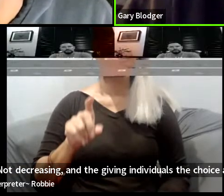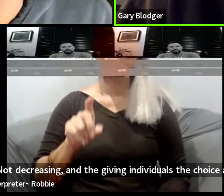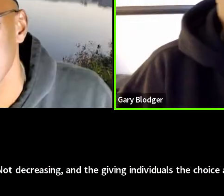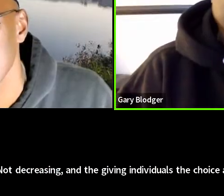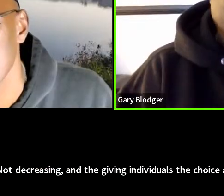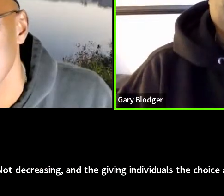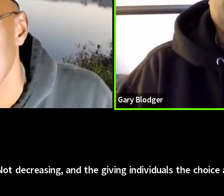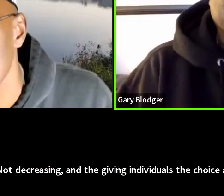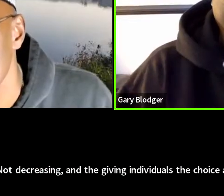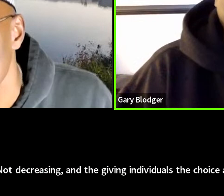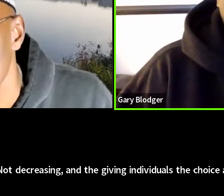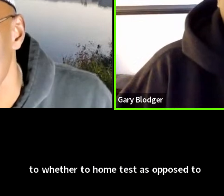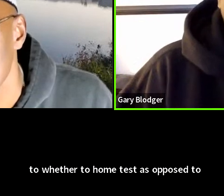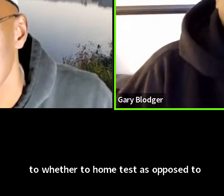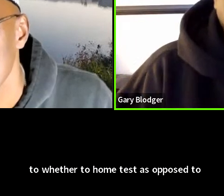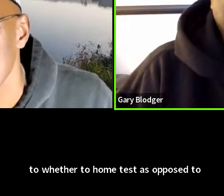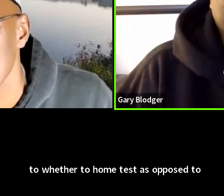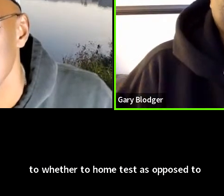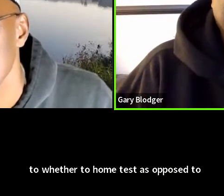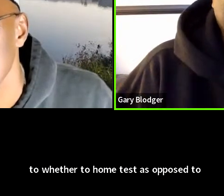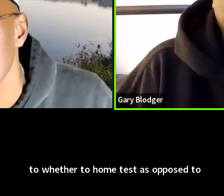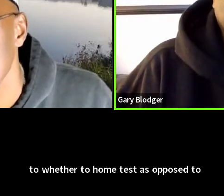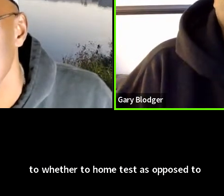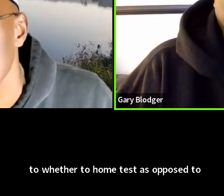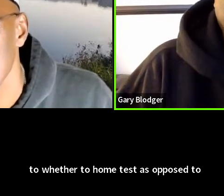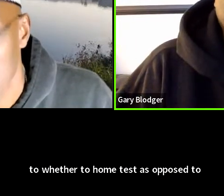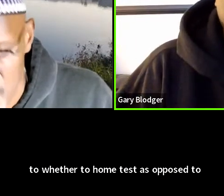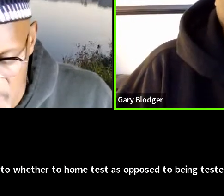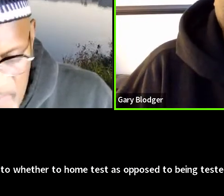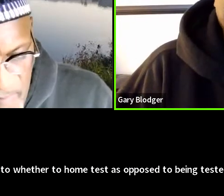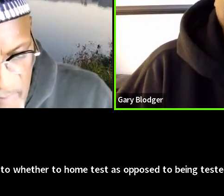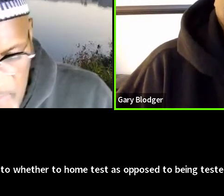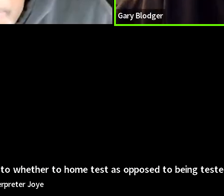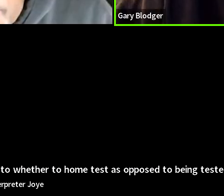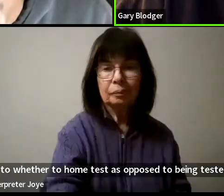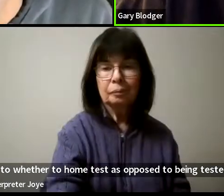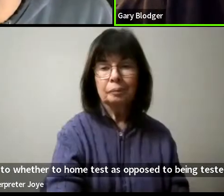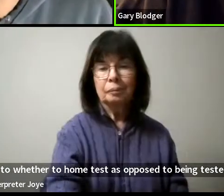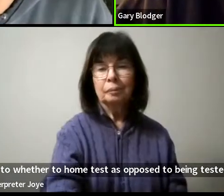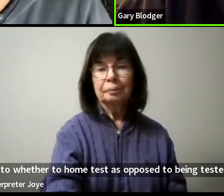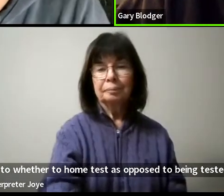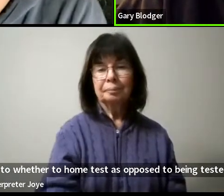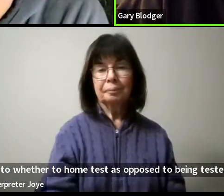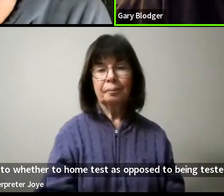to being tested otherwise, I think is to our demise.